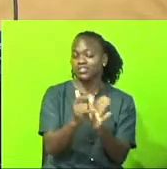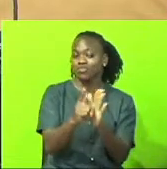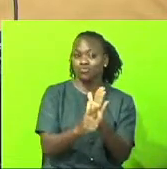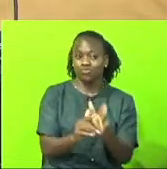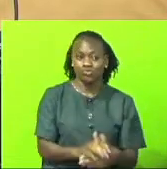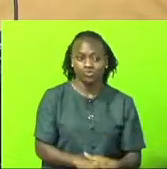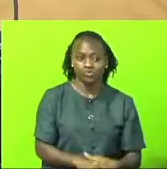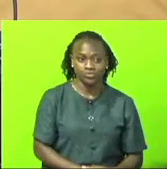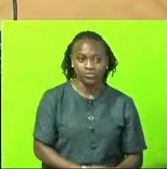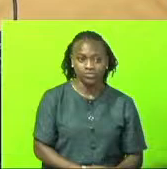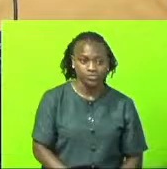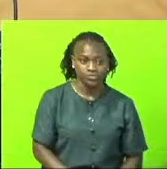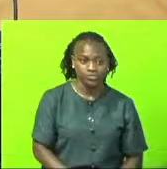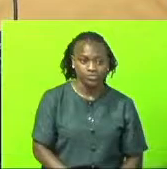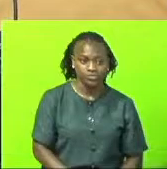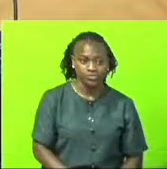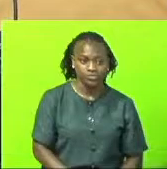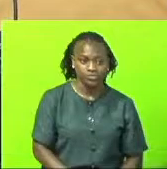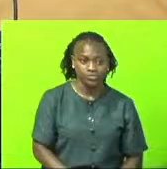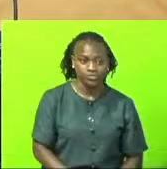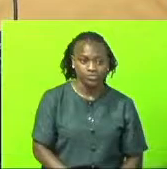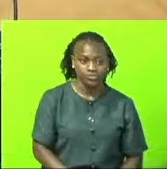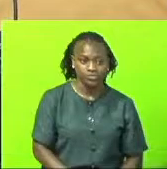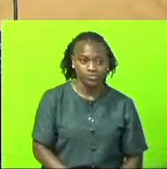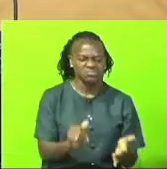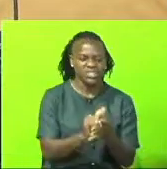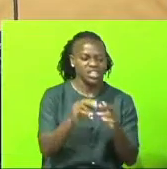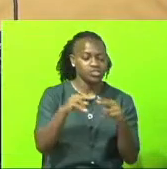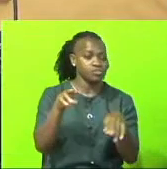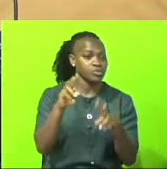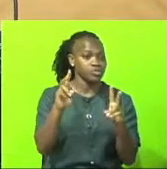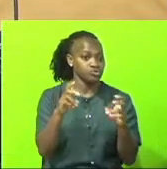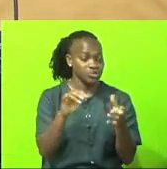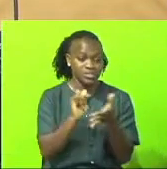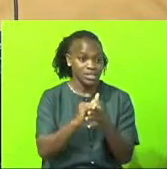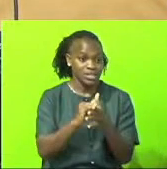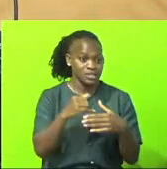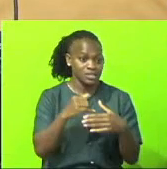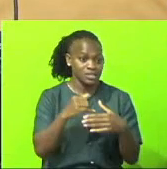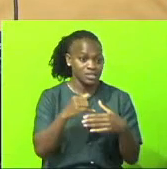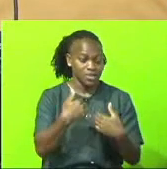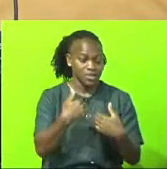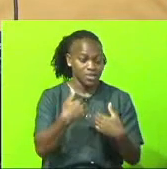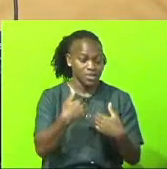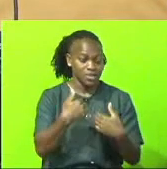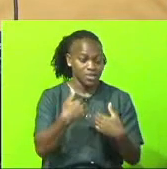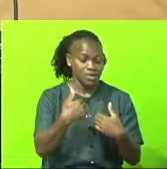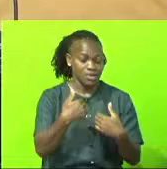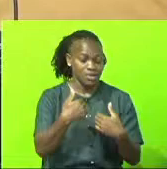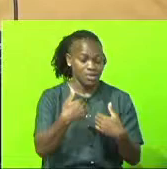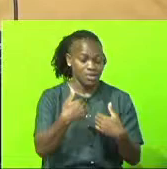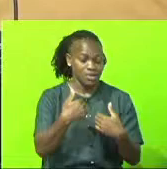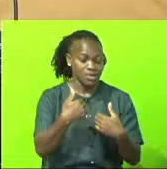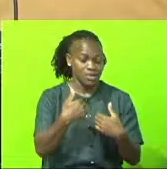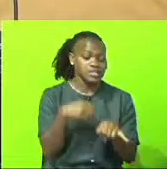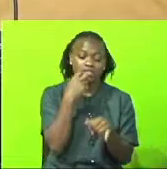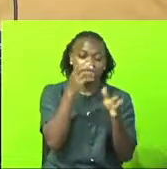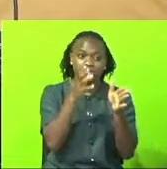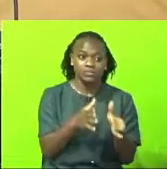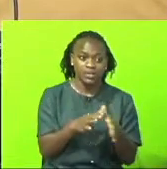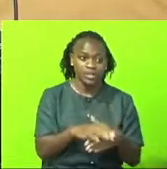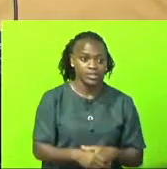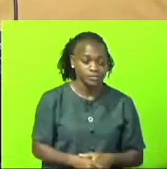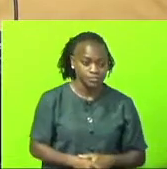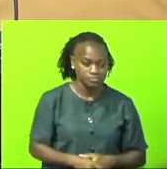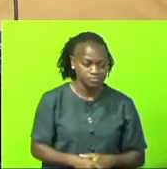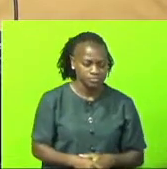That is a preliminary matter. That's a preliminary matter, which he got it wrong, and he wants to mislead Mr. Speaker. Mr. Speaker, I haven't